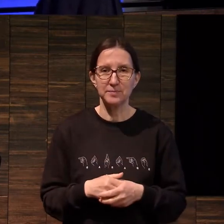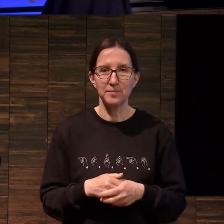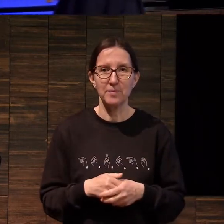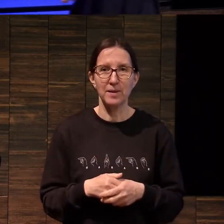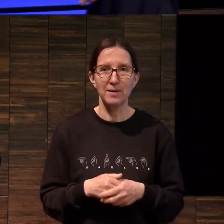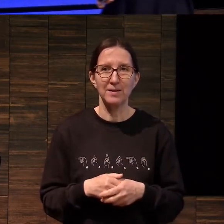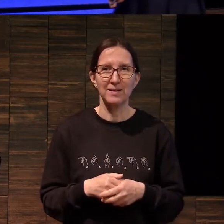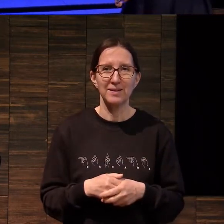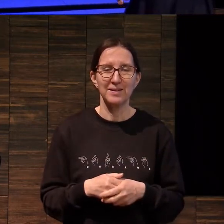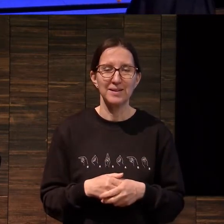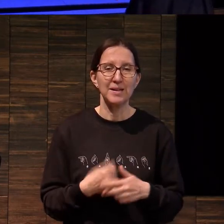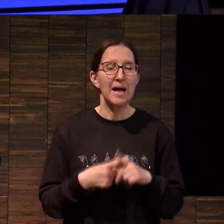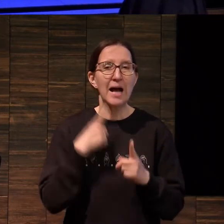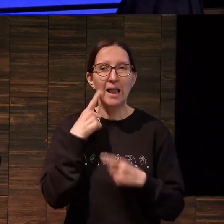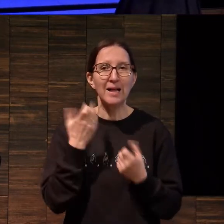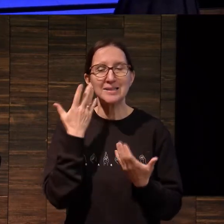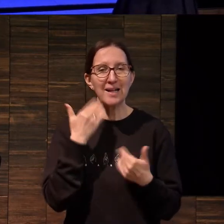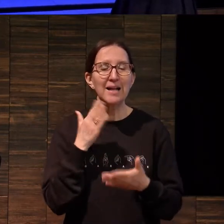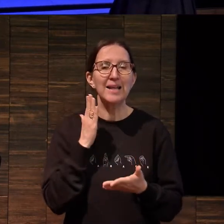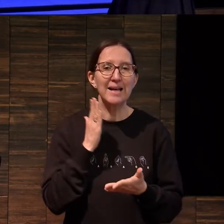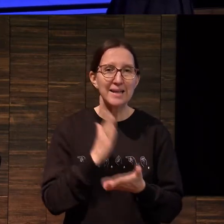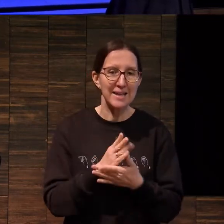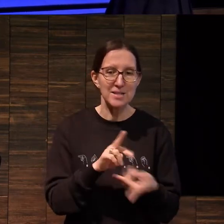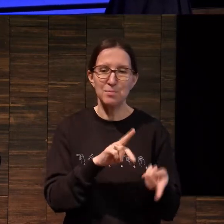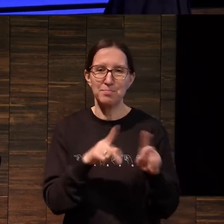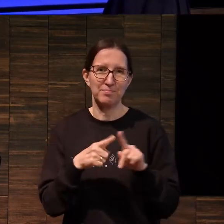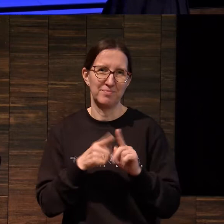even faster yet.